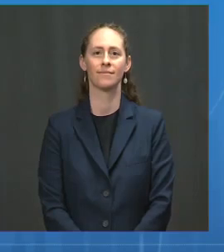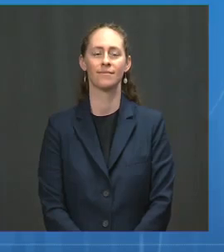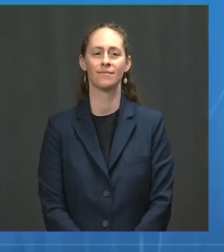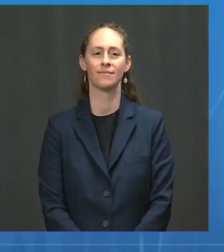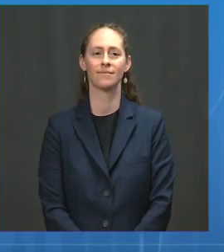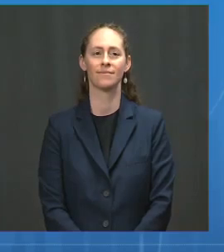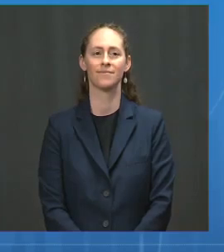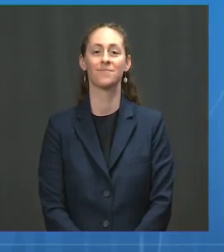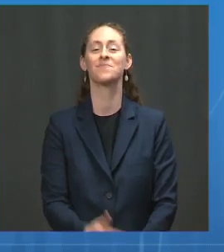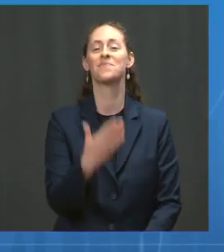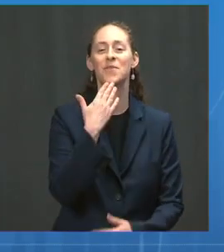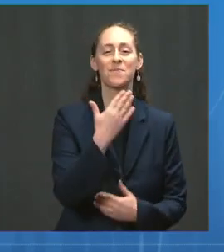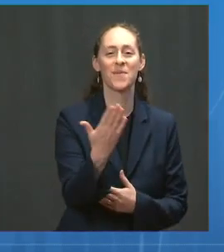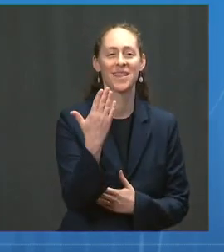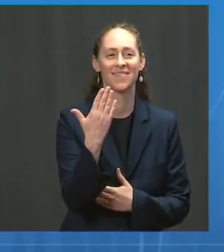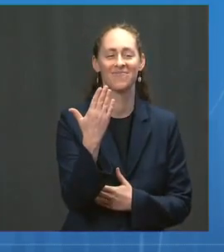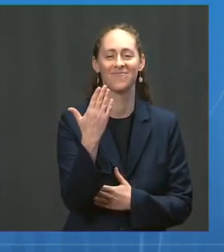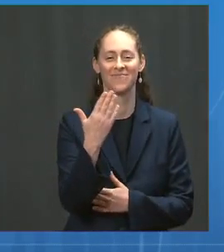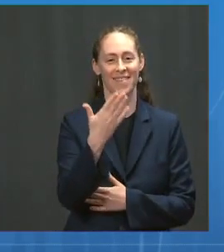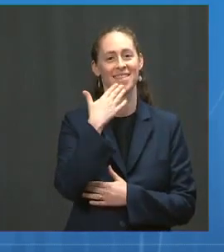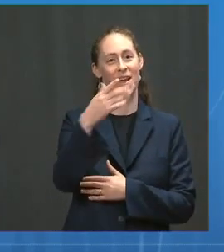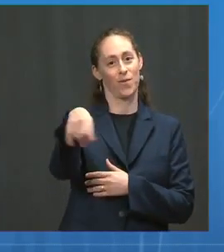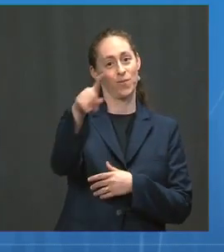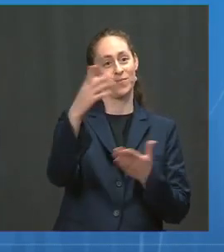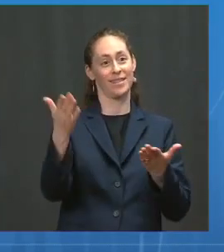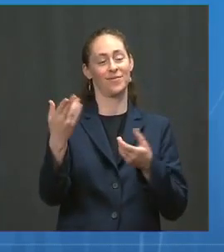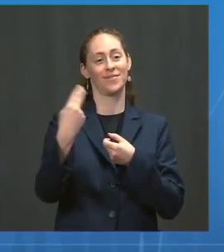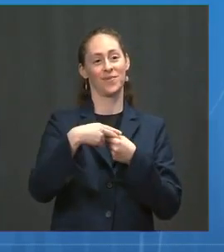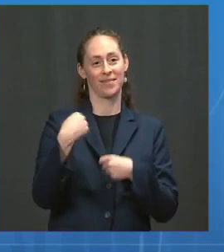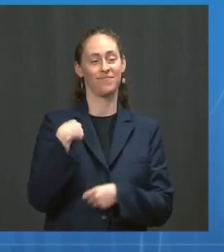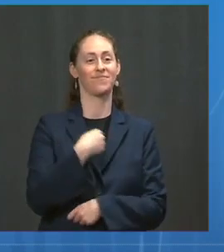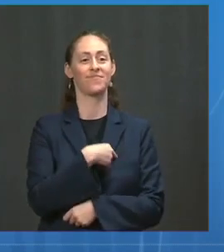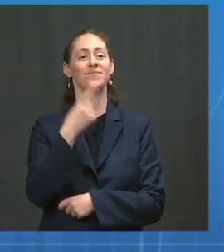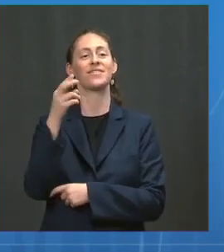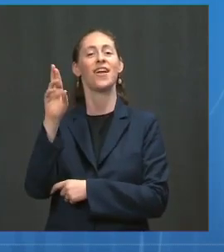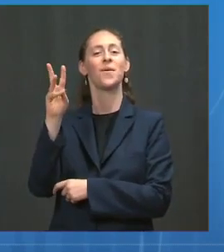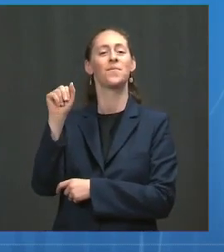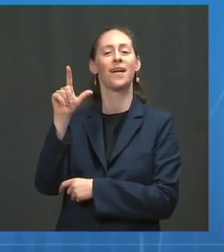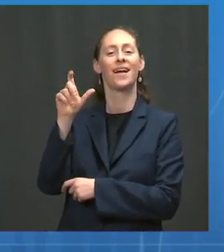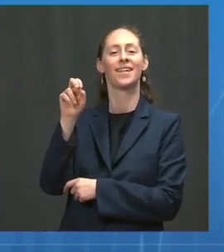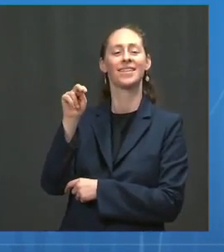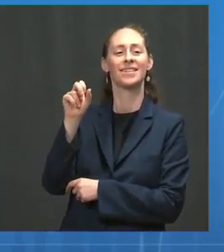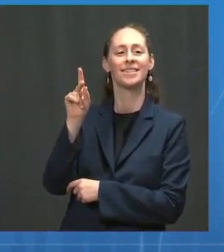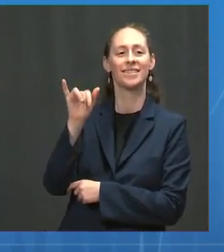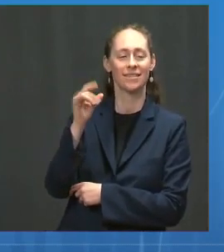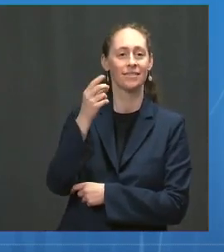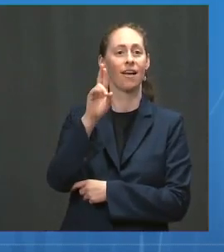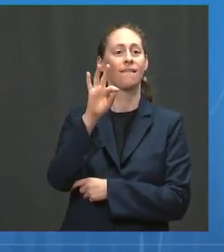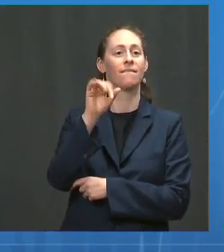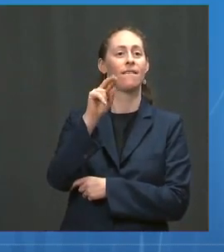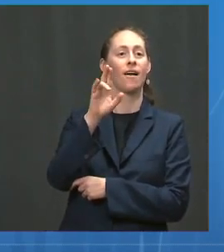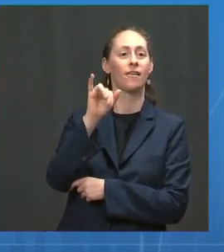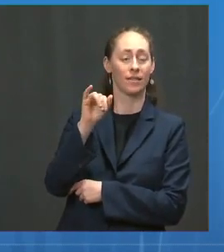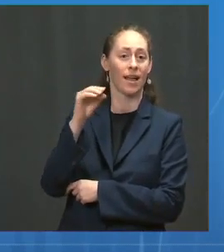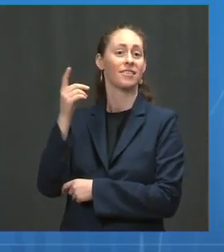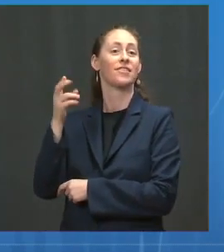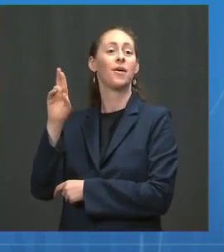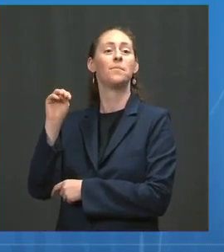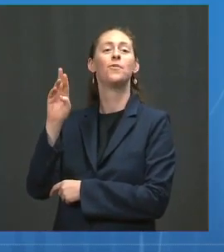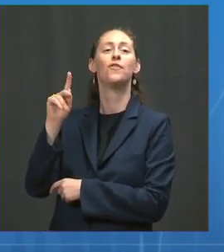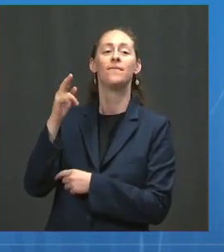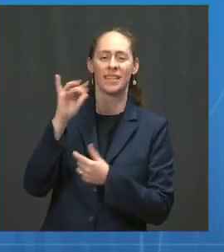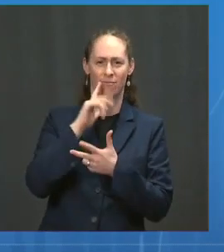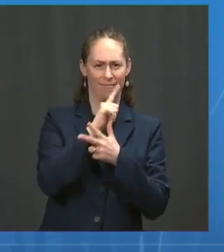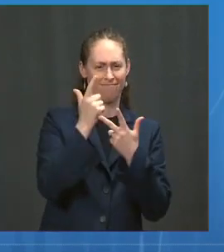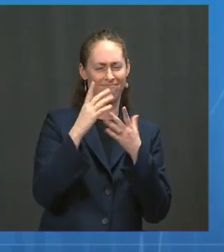Good morning, and thanks for joining us. Dr. Walensky, Dr. Fauci, Dr. Murphy, and I will keep our comments brief this morning so we can get